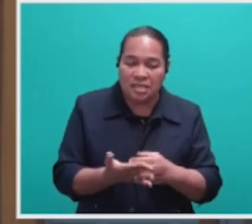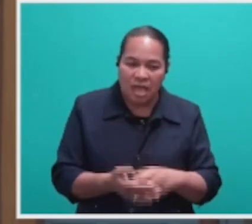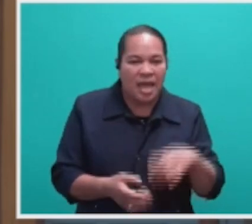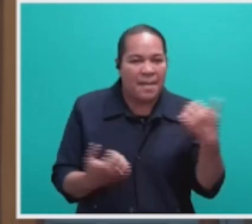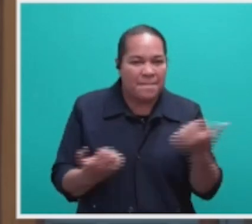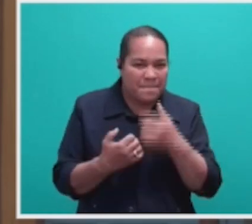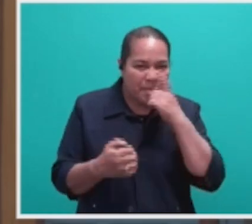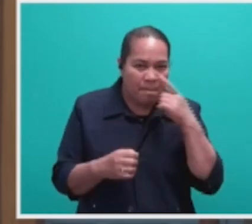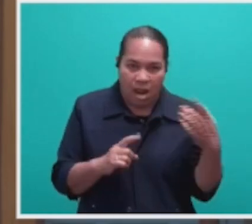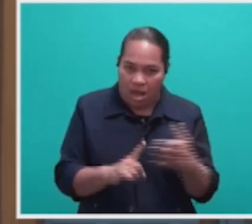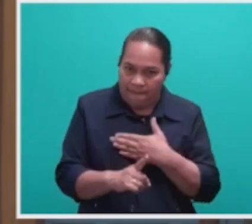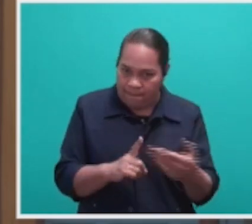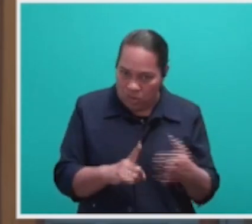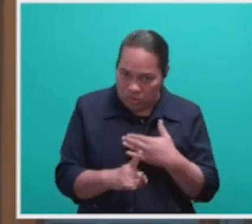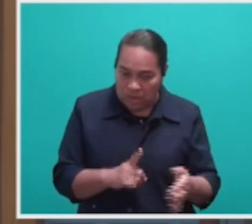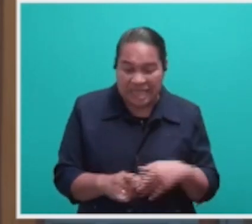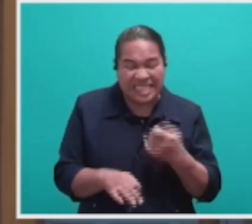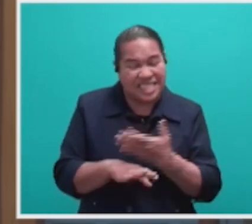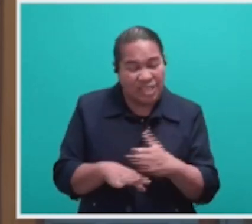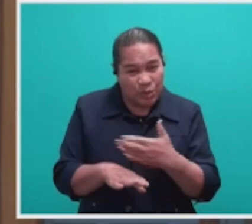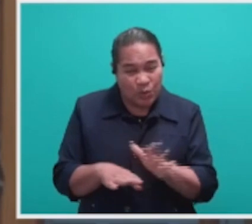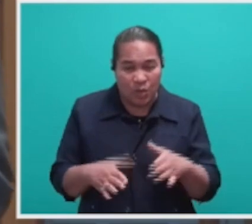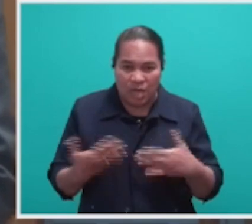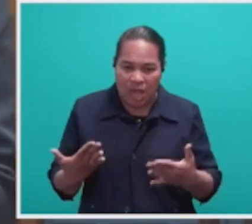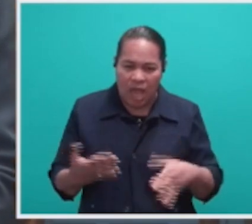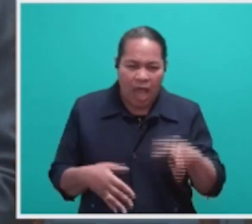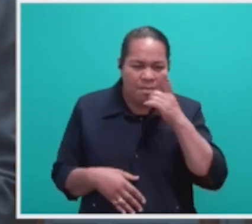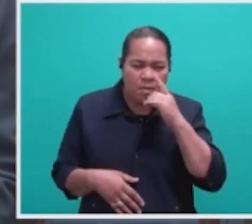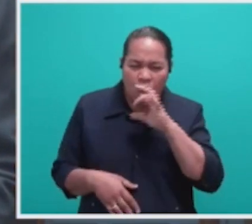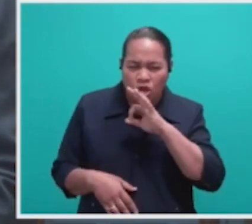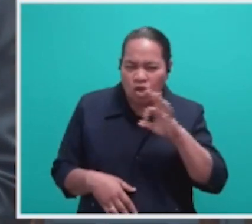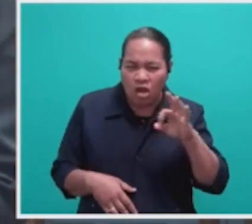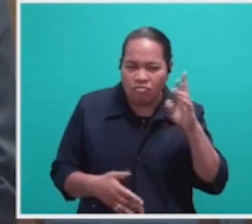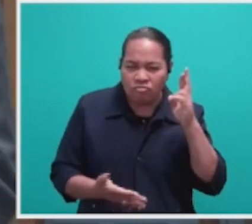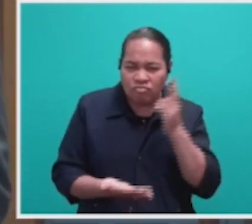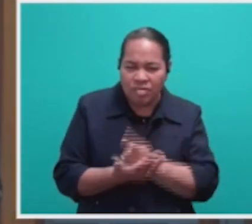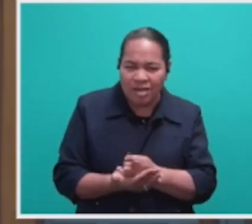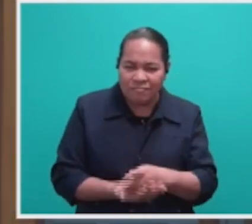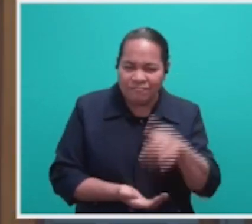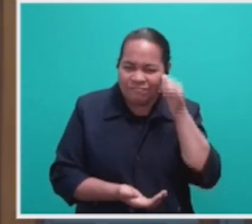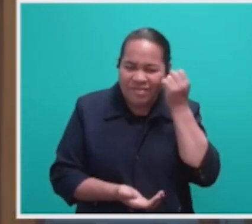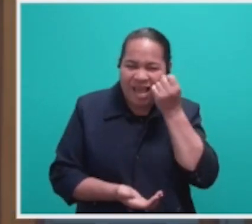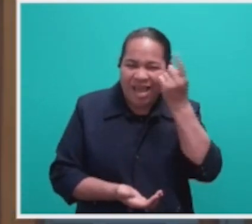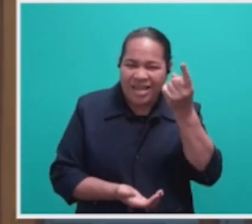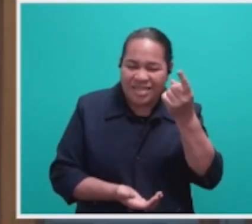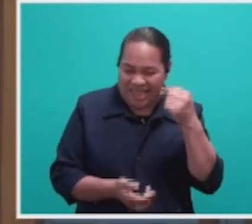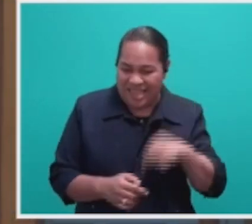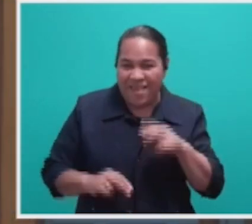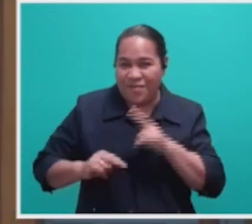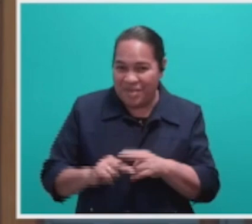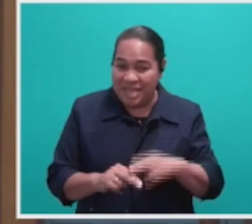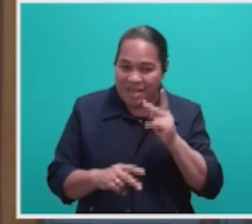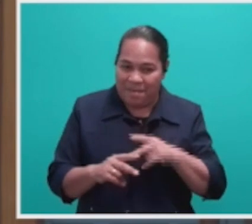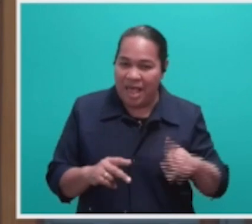misused. It is still new and not fully utilized for Fiji and the Pacific countries, hence it